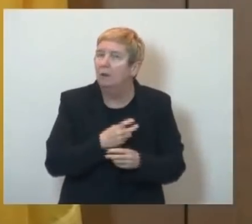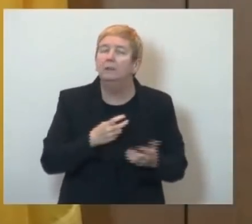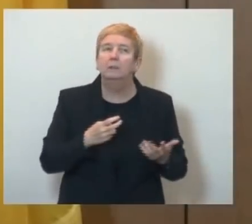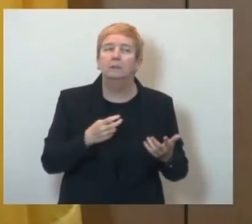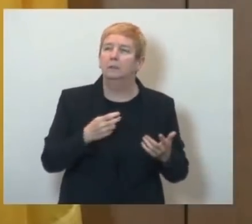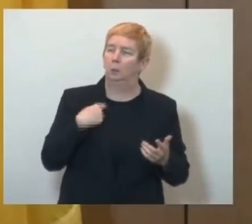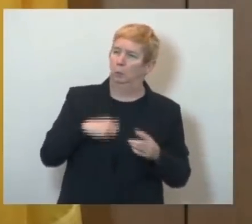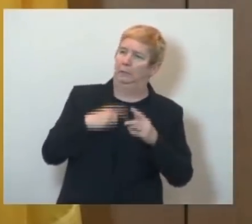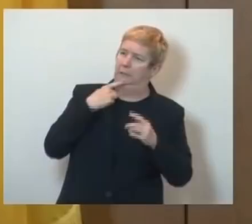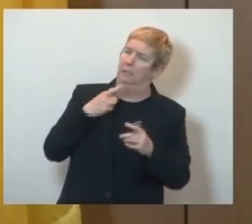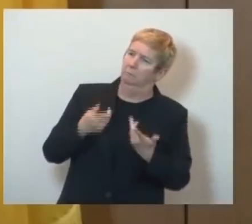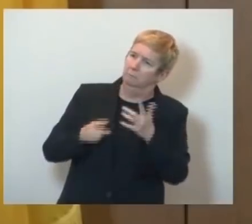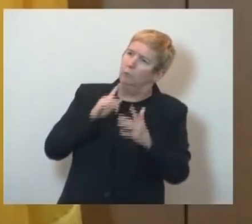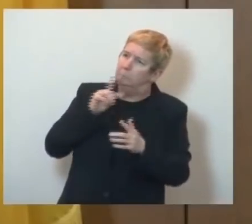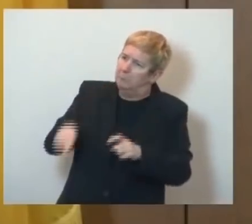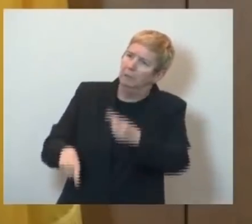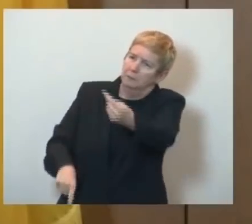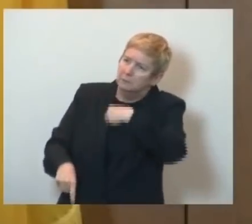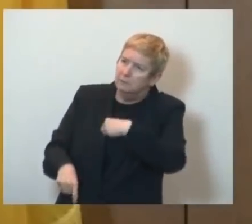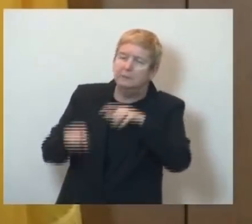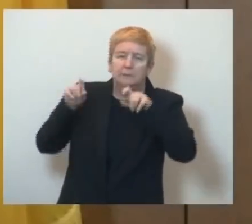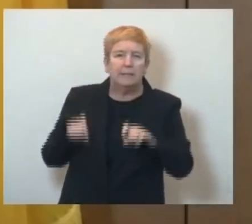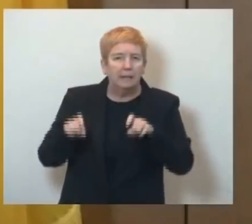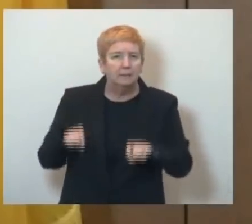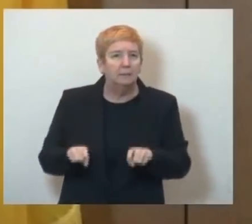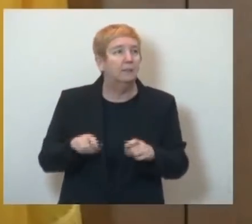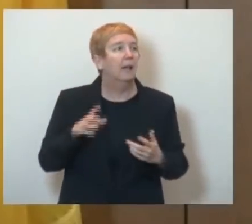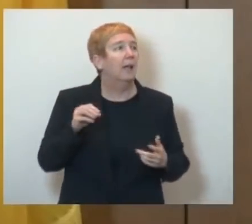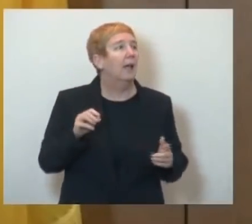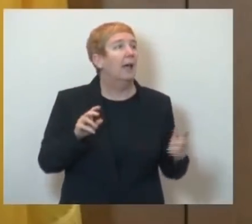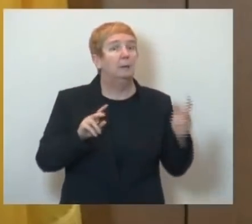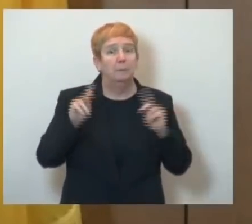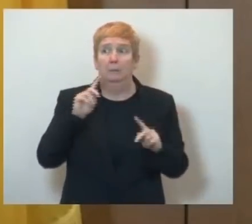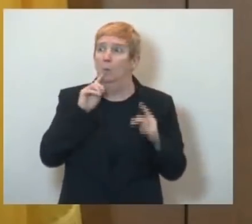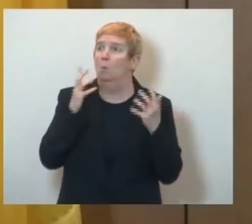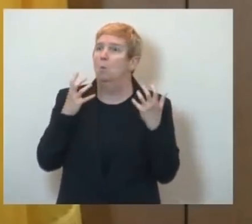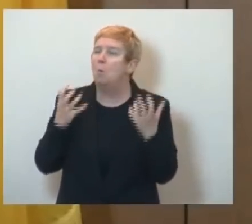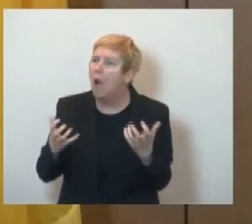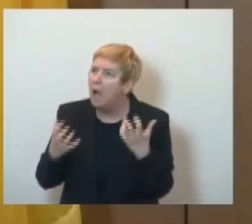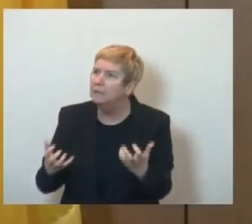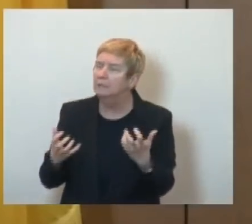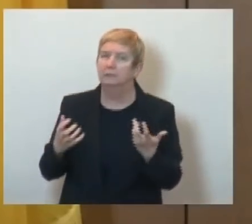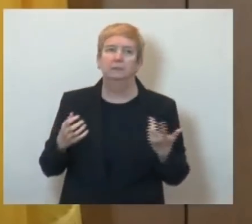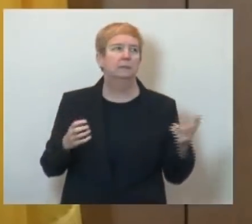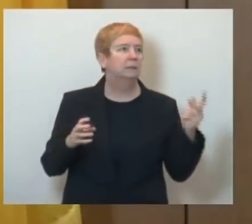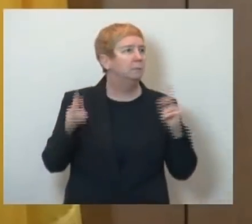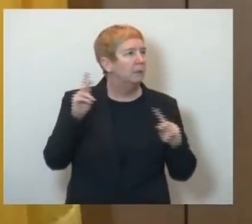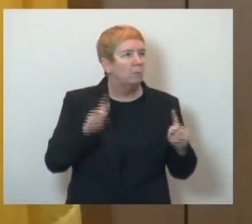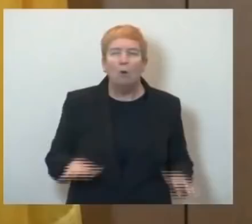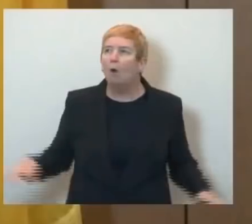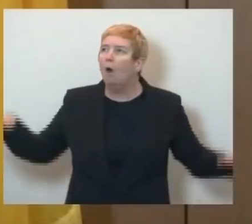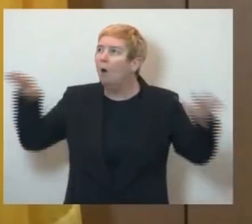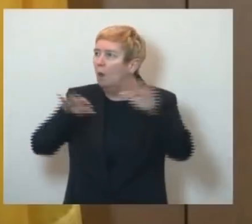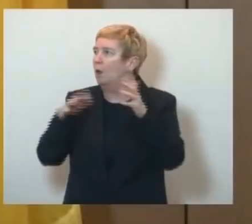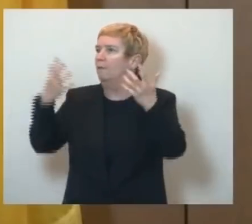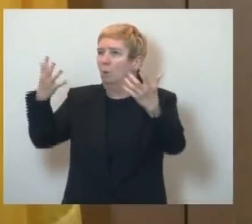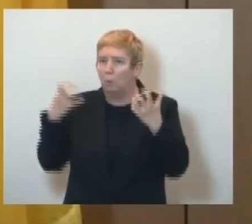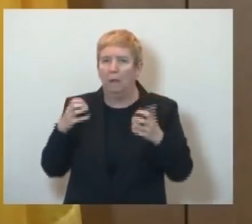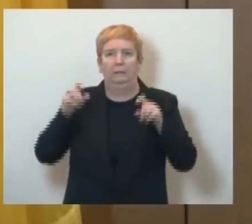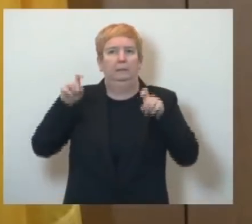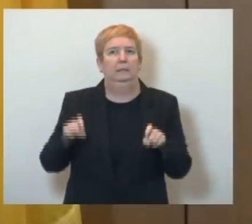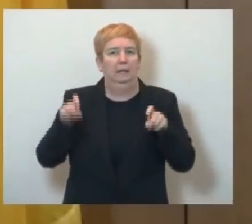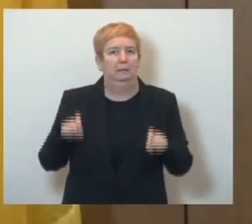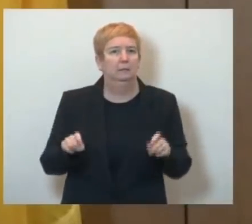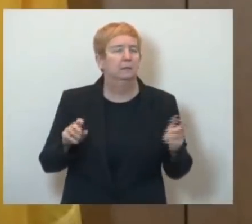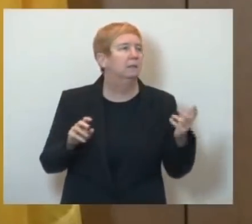we insisted that you come get tested, and people were desperate around the country and into Mexico to get tested.